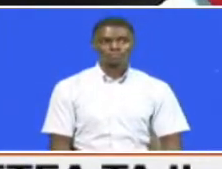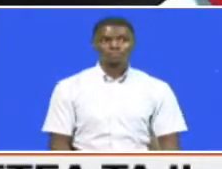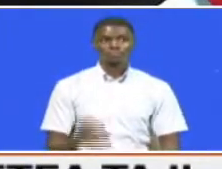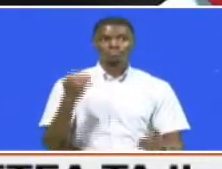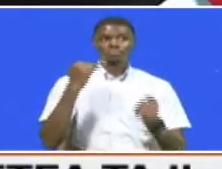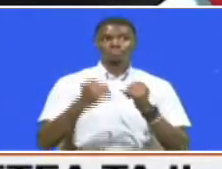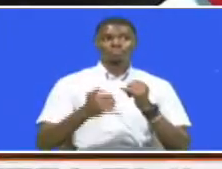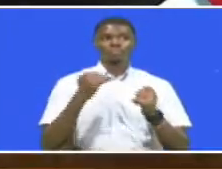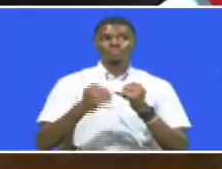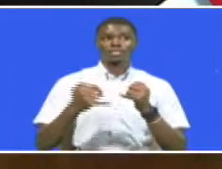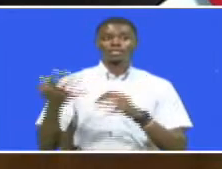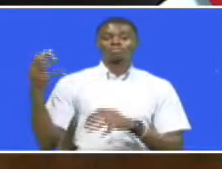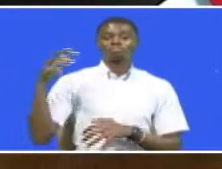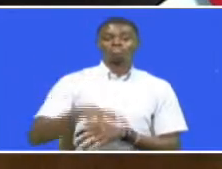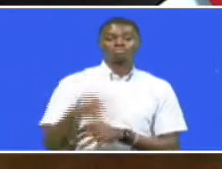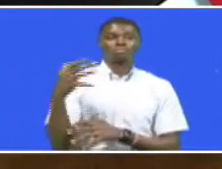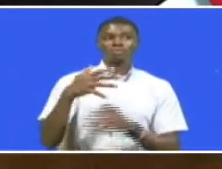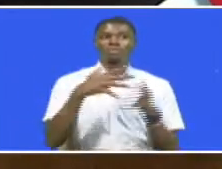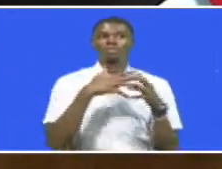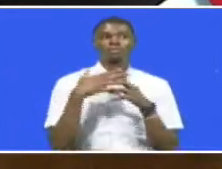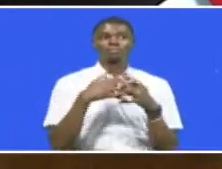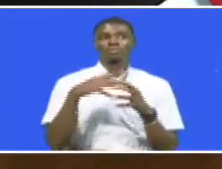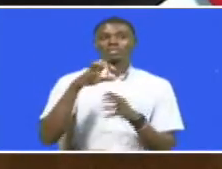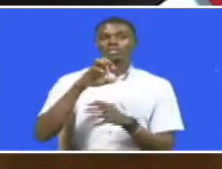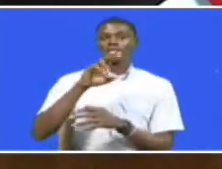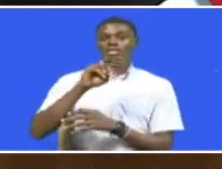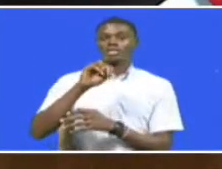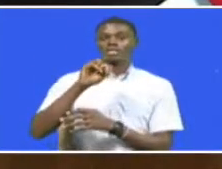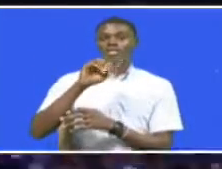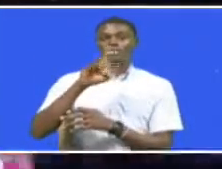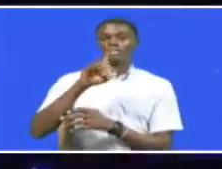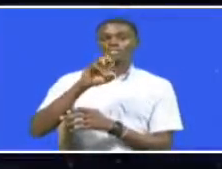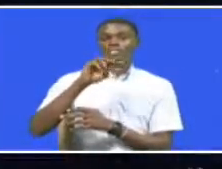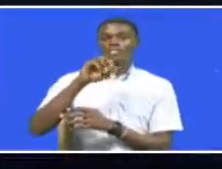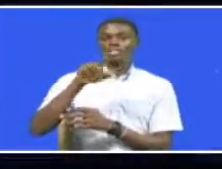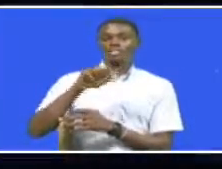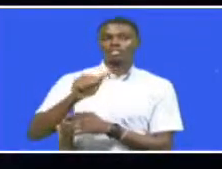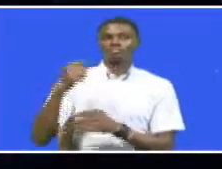Hatimaye katika ligi ya vikapu kule Marekani, timu ya Denver Nuggets ilivuna ushindi wa alama 100.